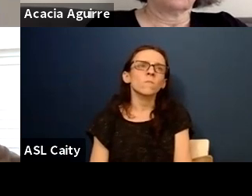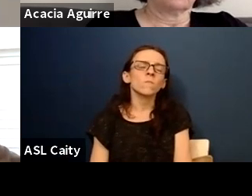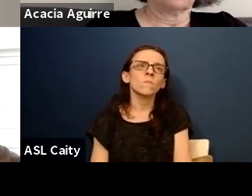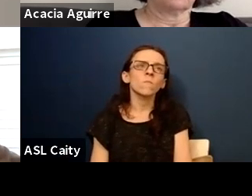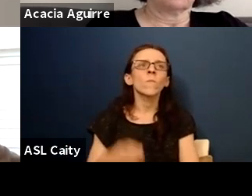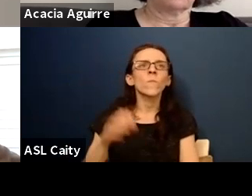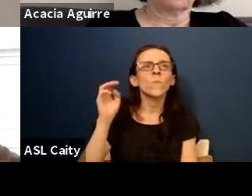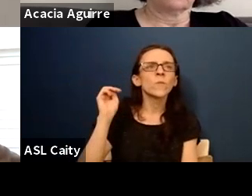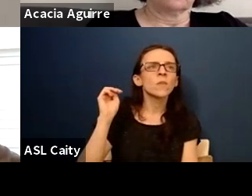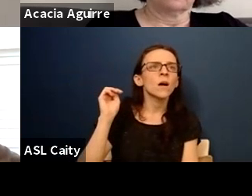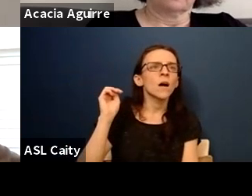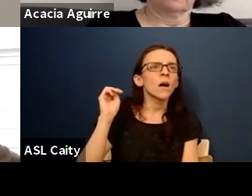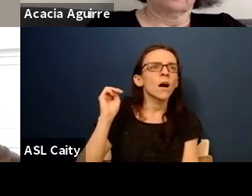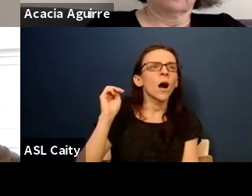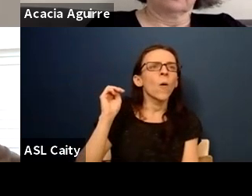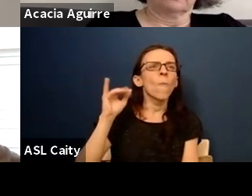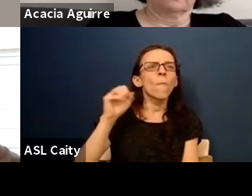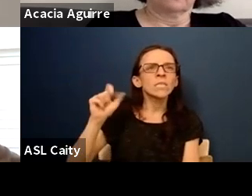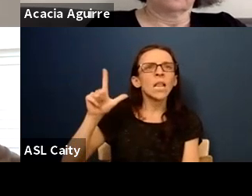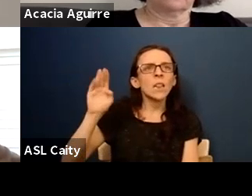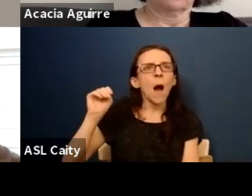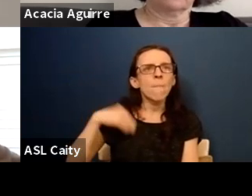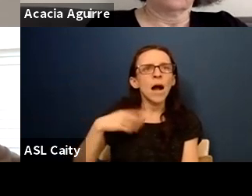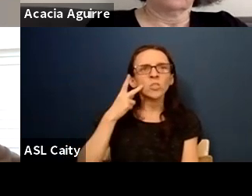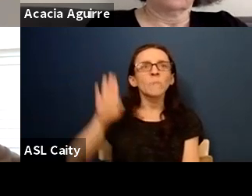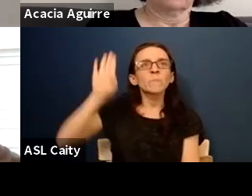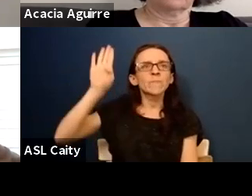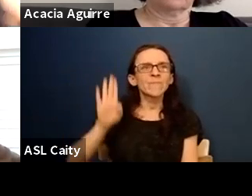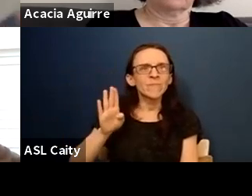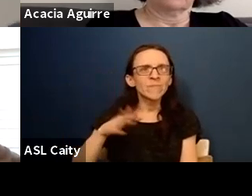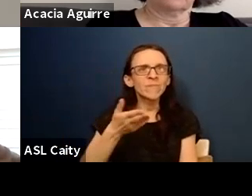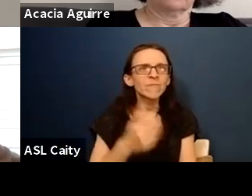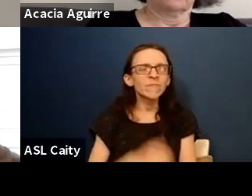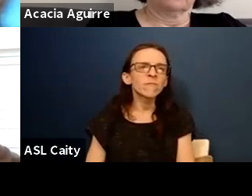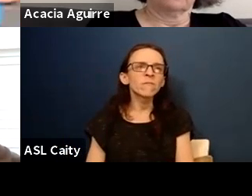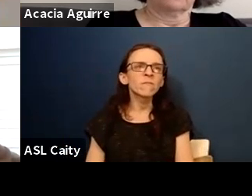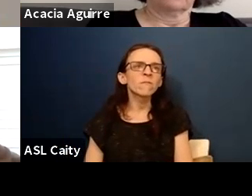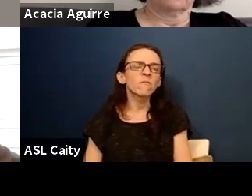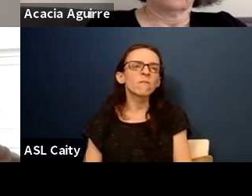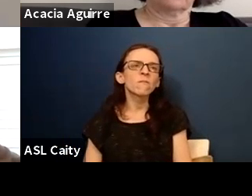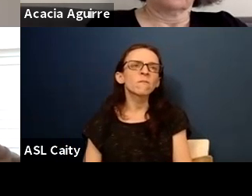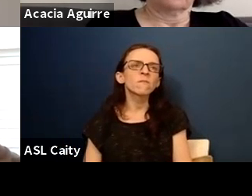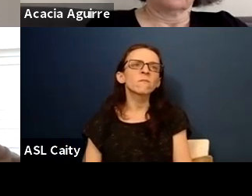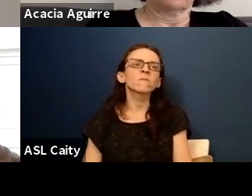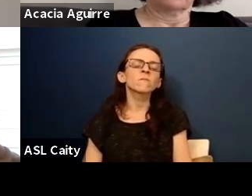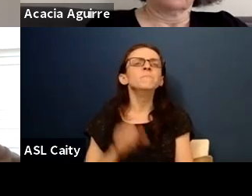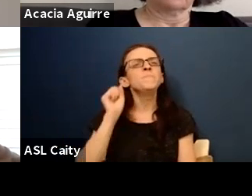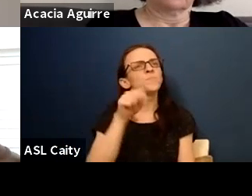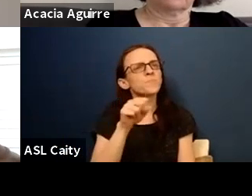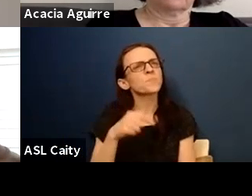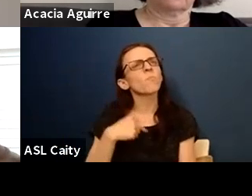Ms. Lum, did you have something? I saw your hand go up and then down. Yeah, I was just trying to work out in my own